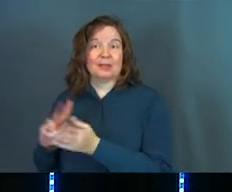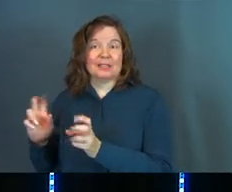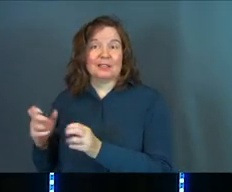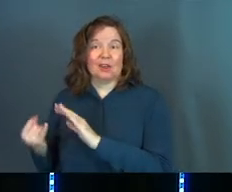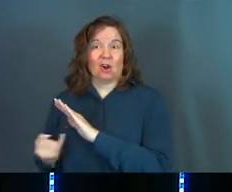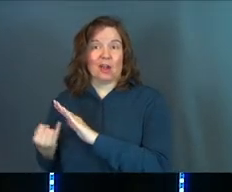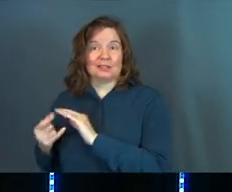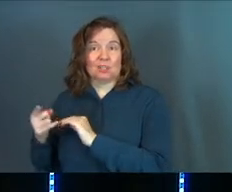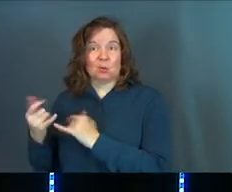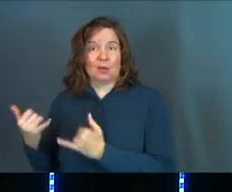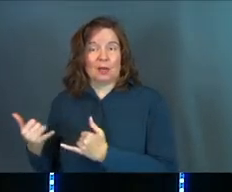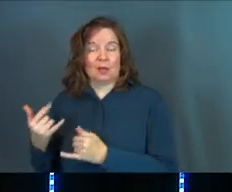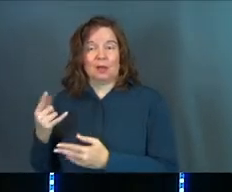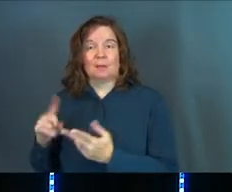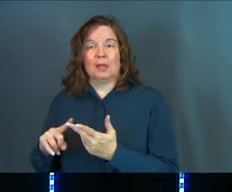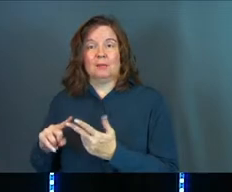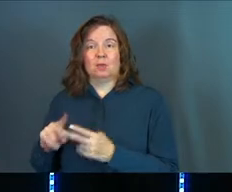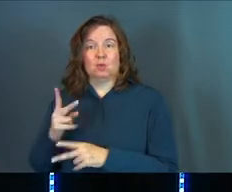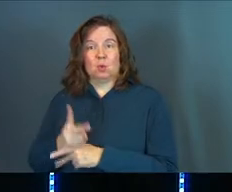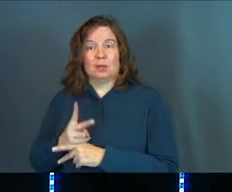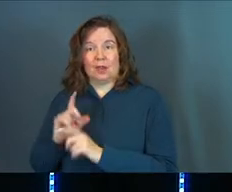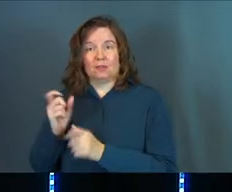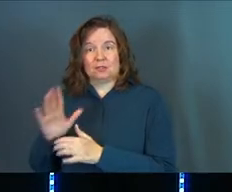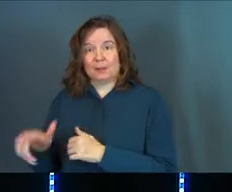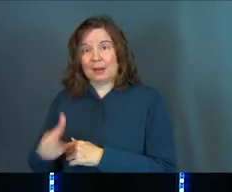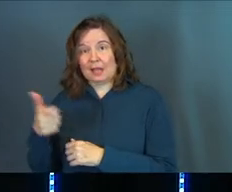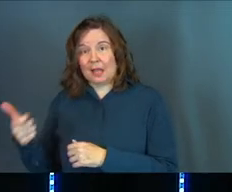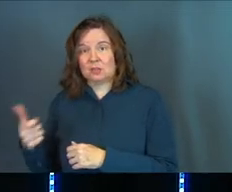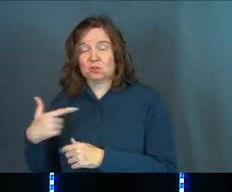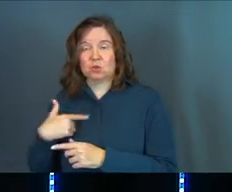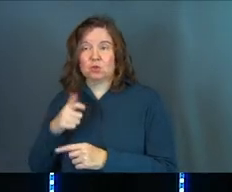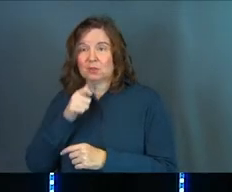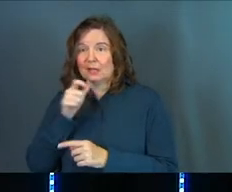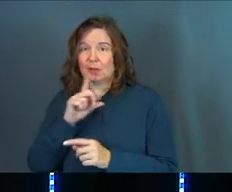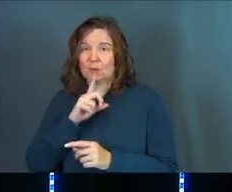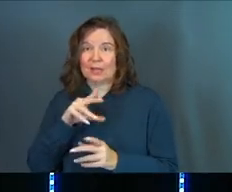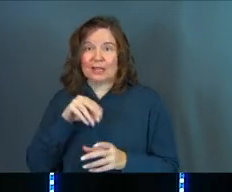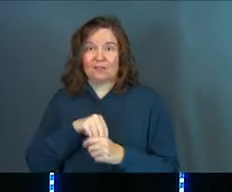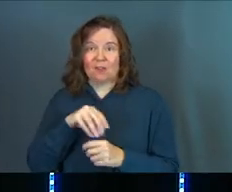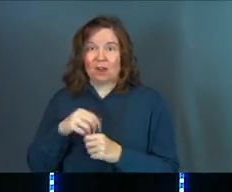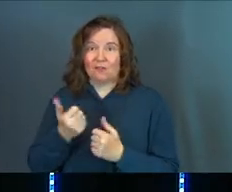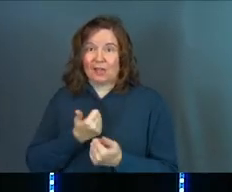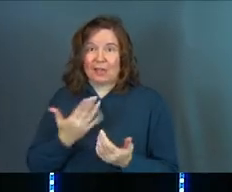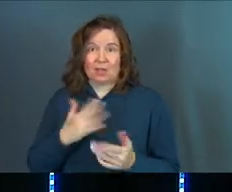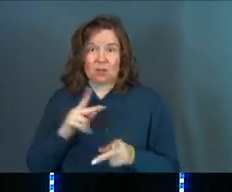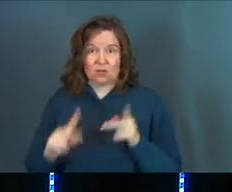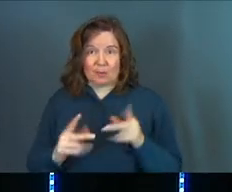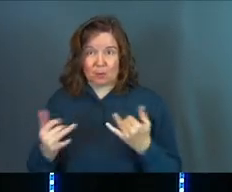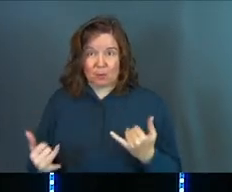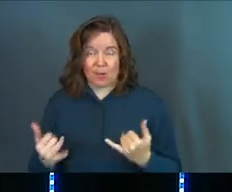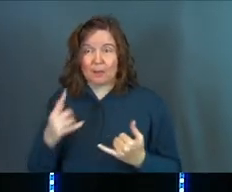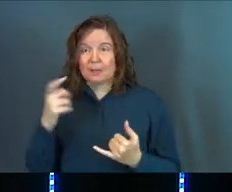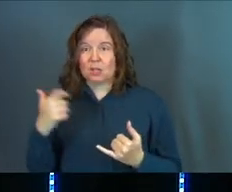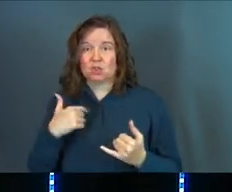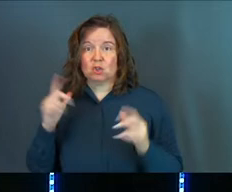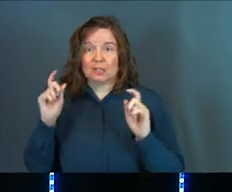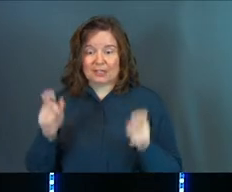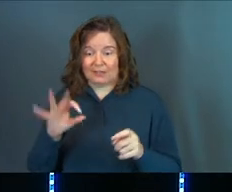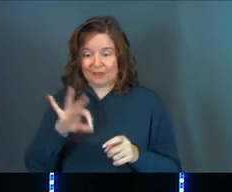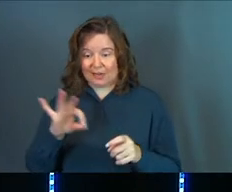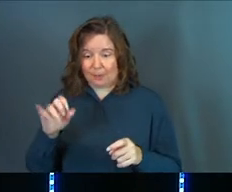that are isolating you right now. Maybe you're a caregiver for somebody else, and so you're not really involved with any of your people right now because you're